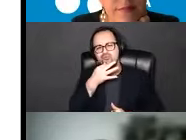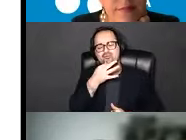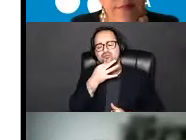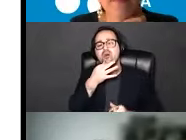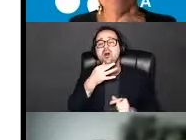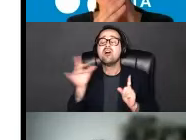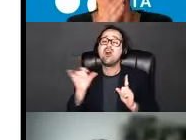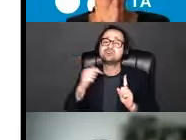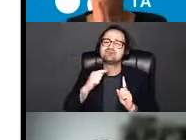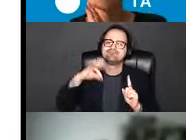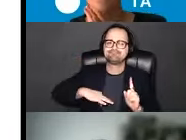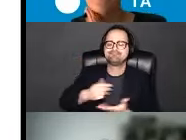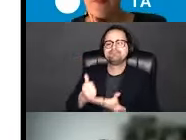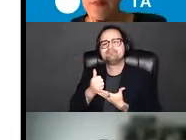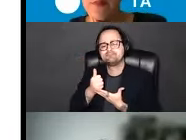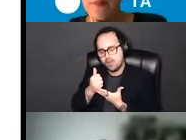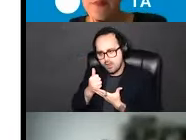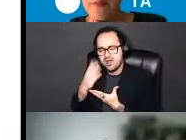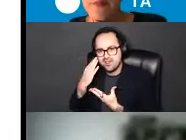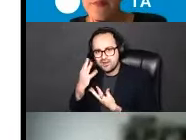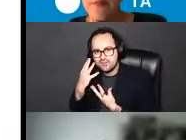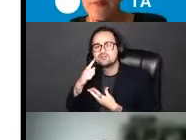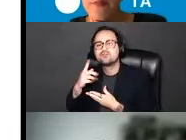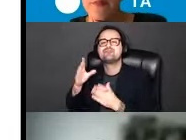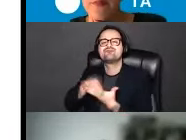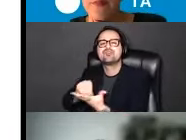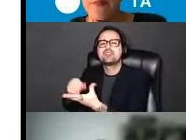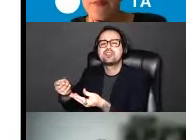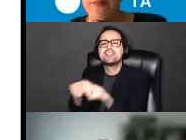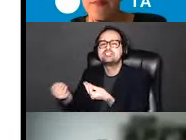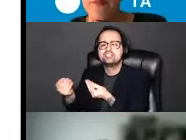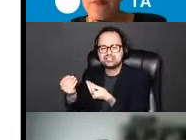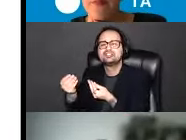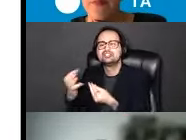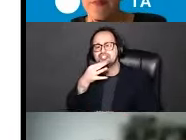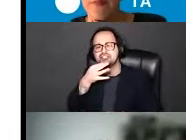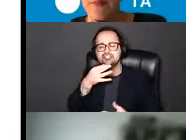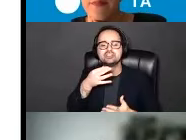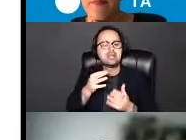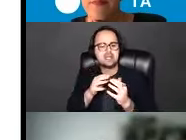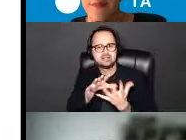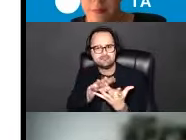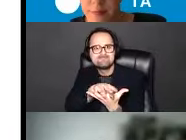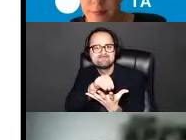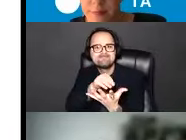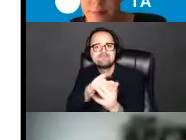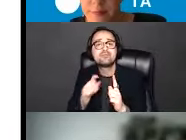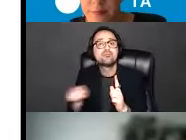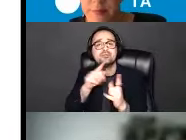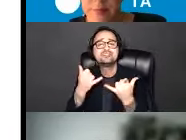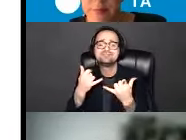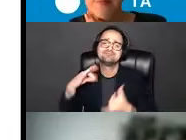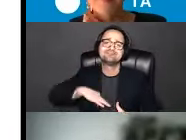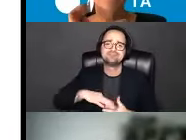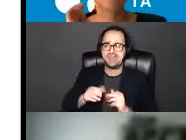it's also helping us have information again for that learning exchange in a couple of weeks. Things we can learn from you today will help us know maybe